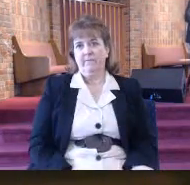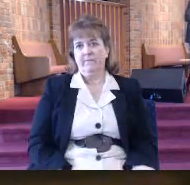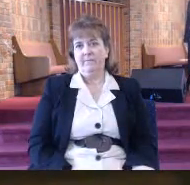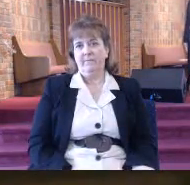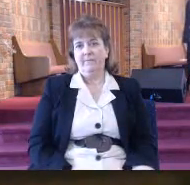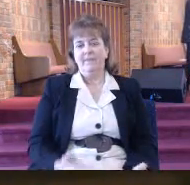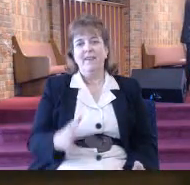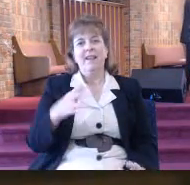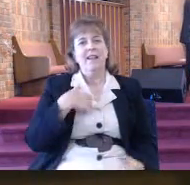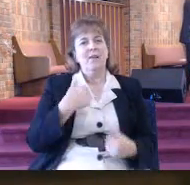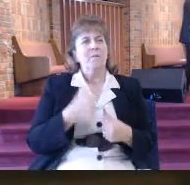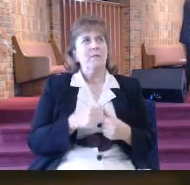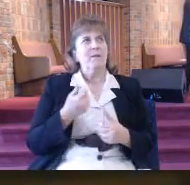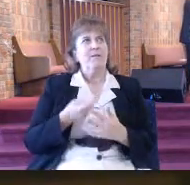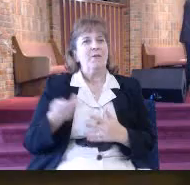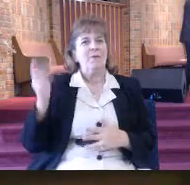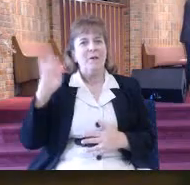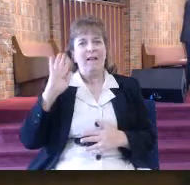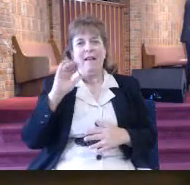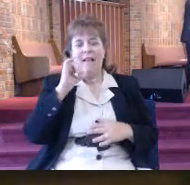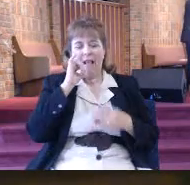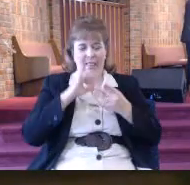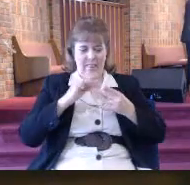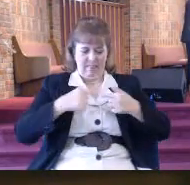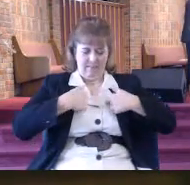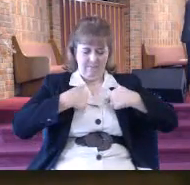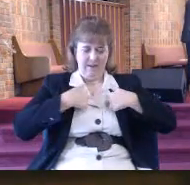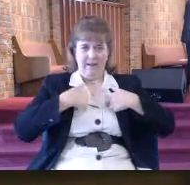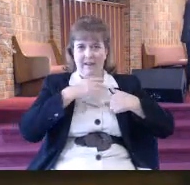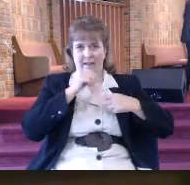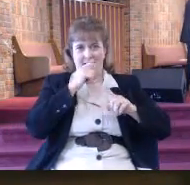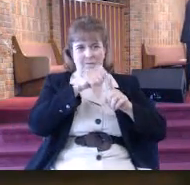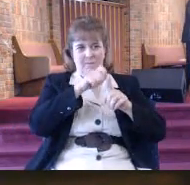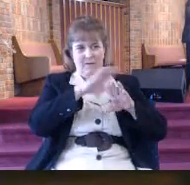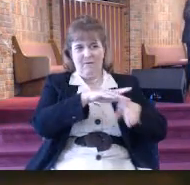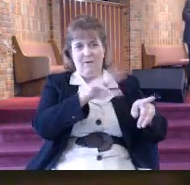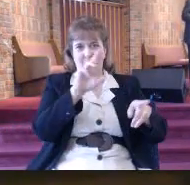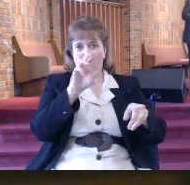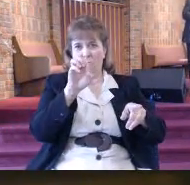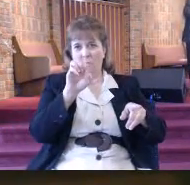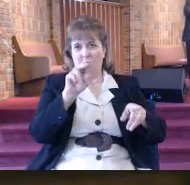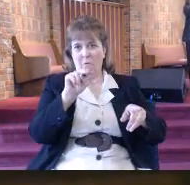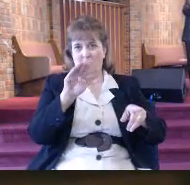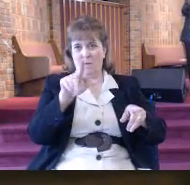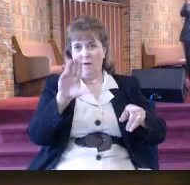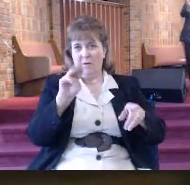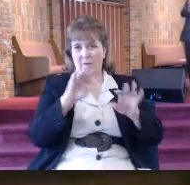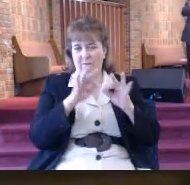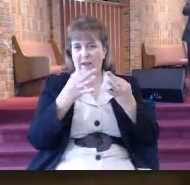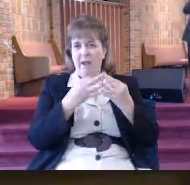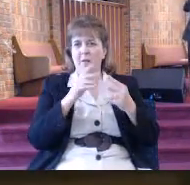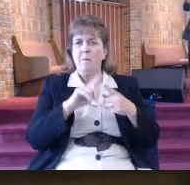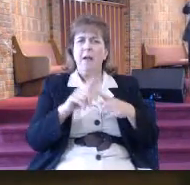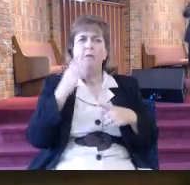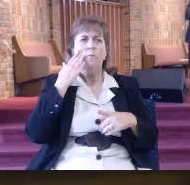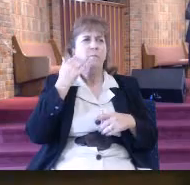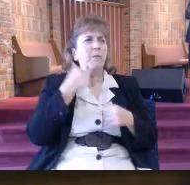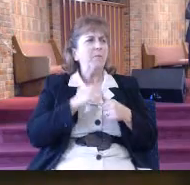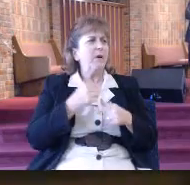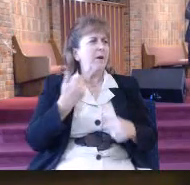I remember a few weeks ago, not to make this too personal and certainly not to pick on the Rosenblum family, but I can remember a few weeks ago as we were talking